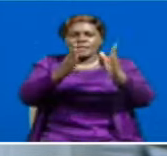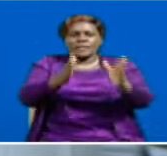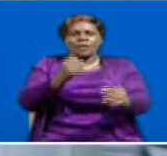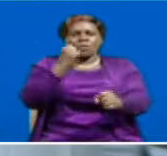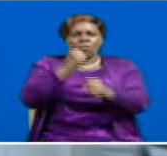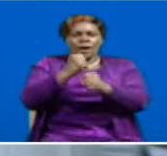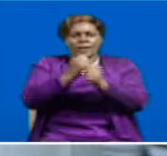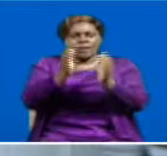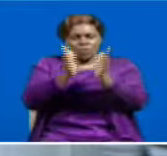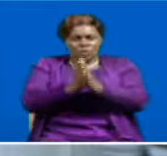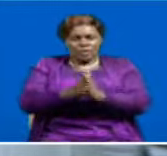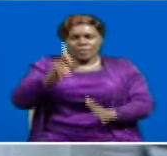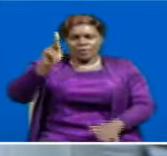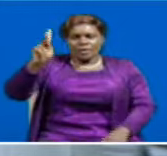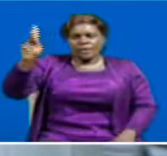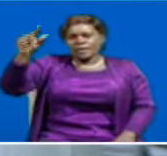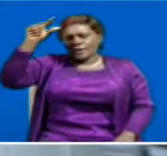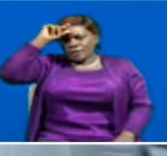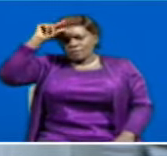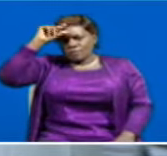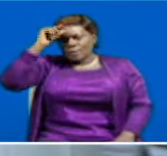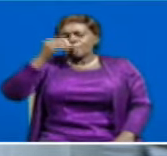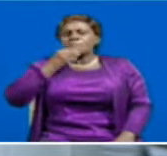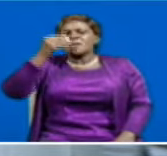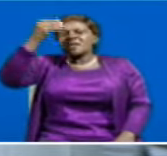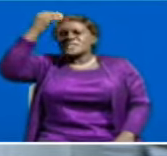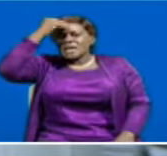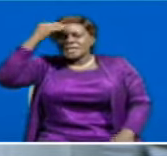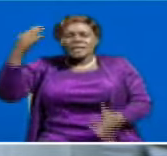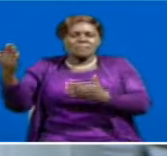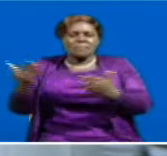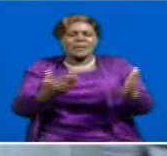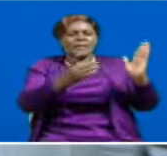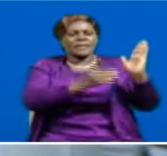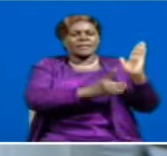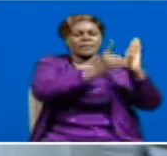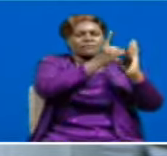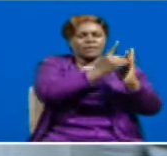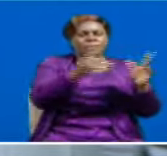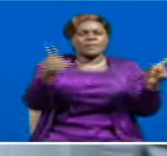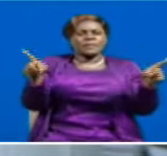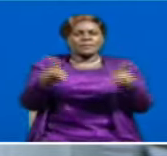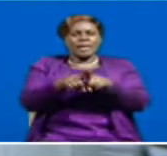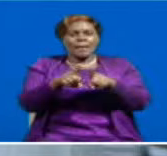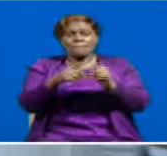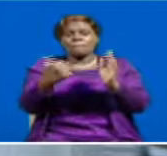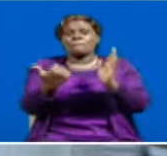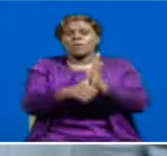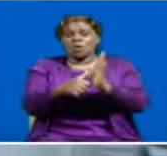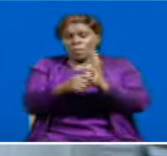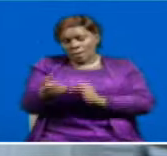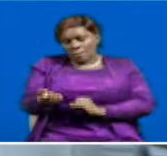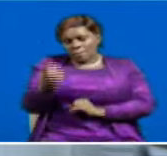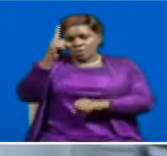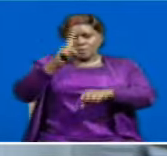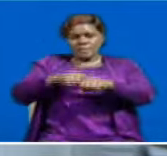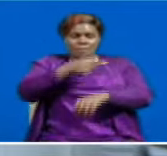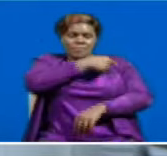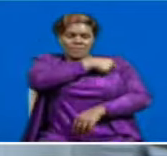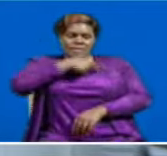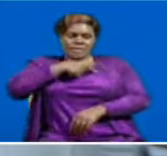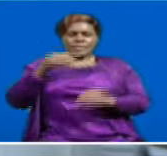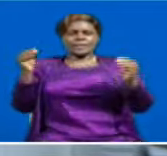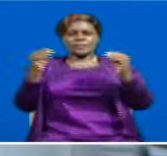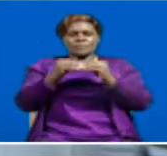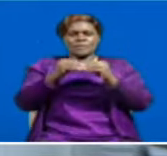are working with the Kenya Kwanza government on pretext of development. Meanwhile, there was drama during the delegates' meeting